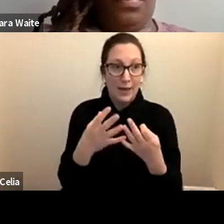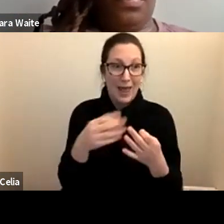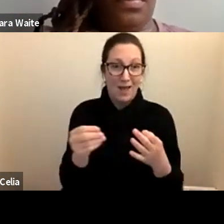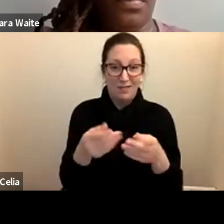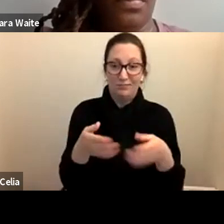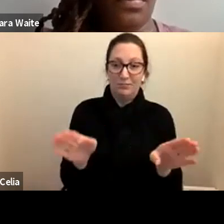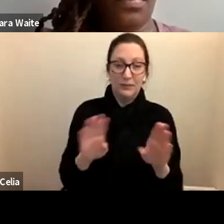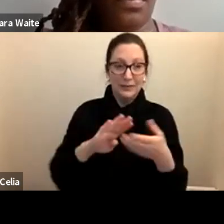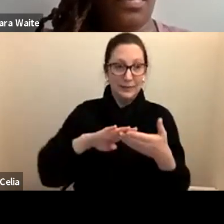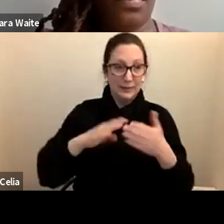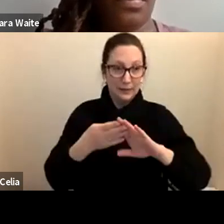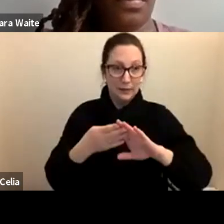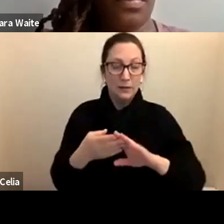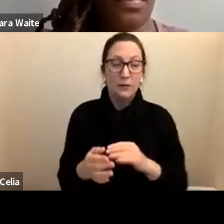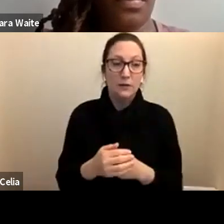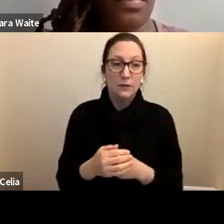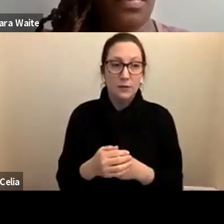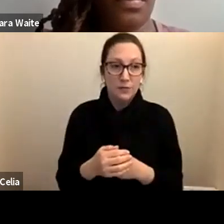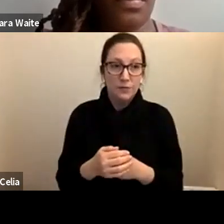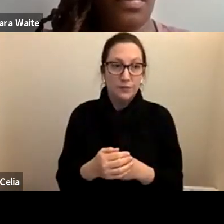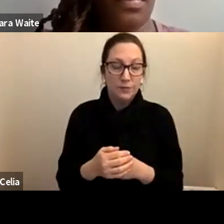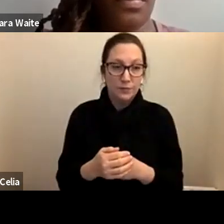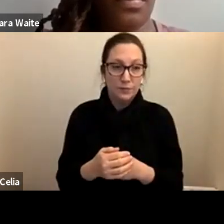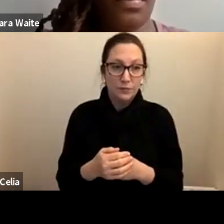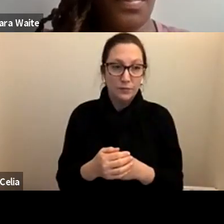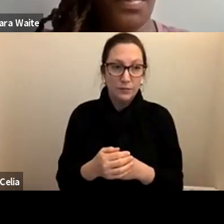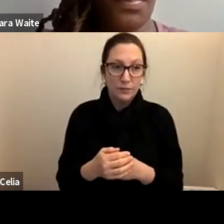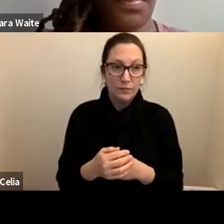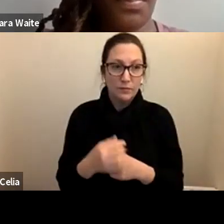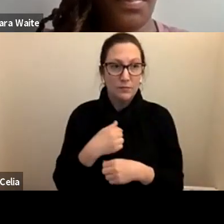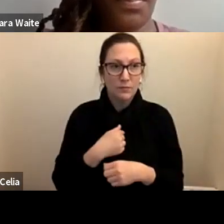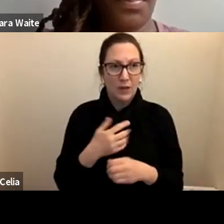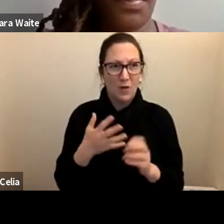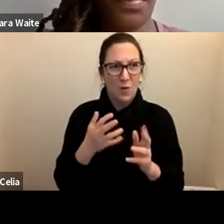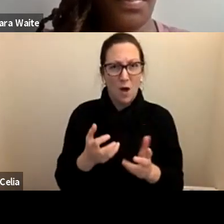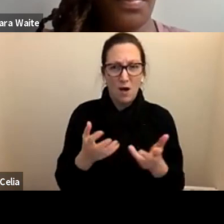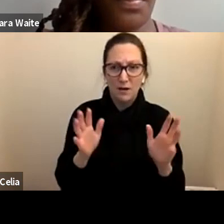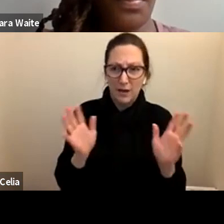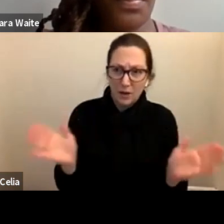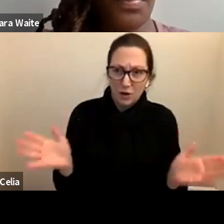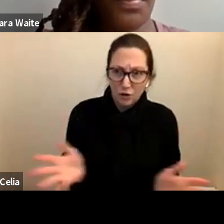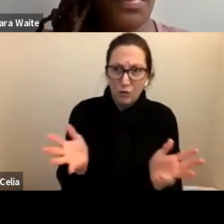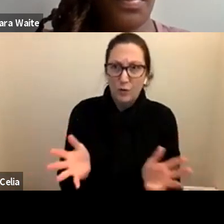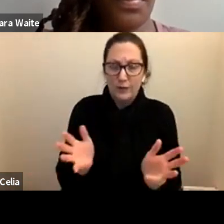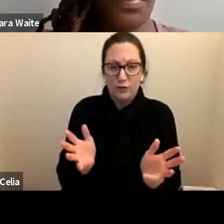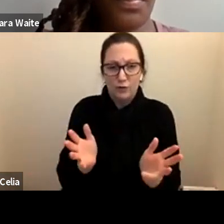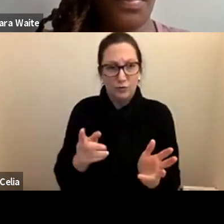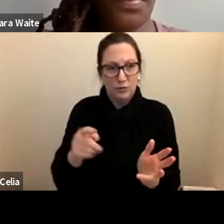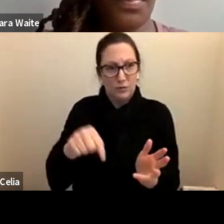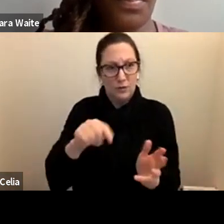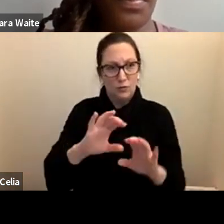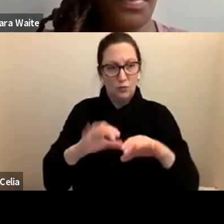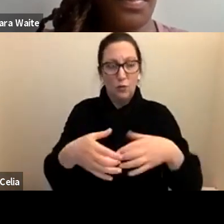whole. And so I really want to encourage us, even though it might be